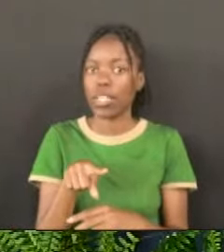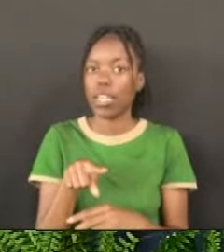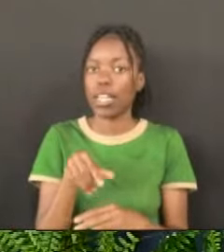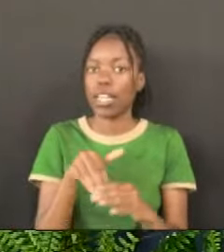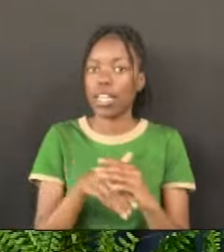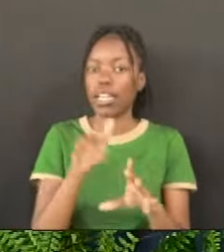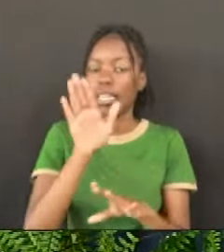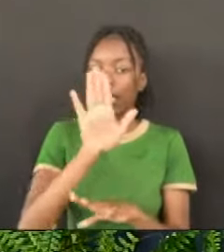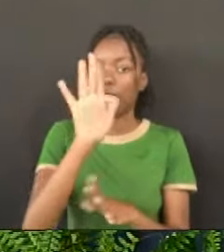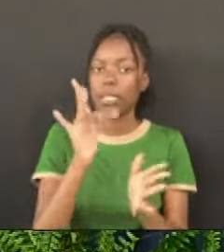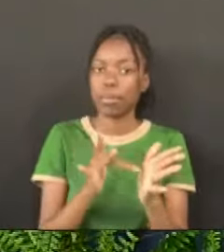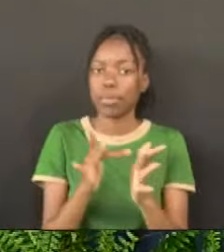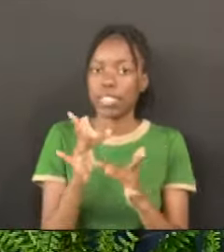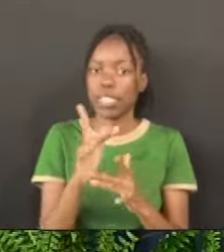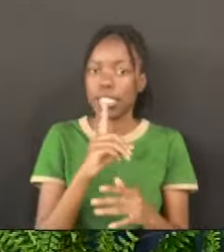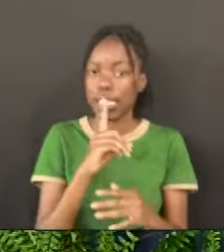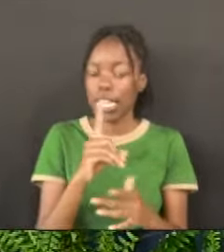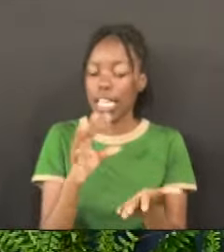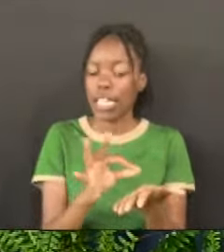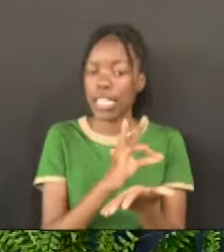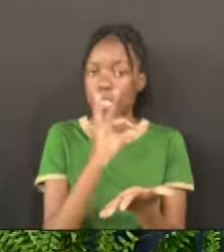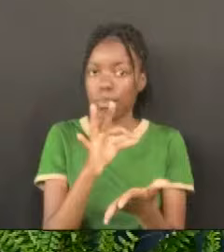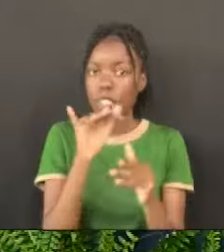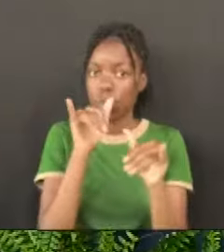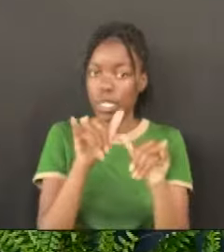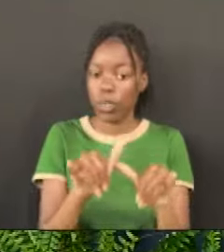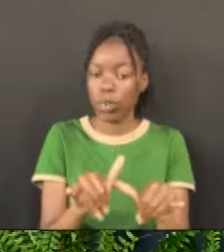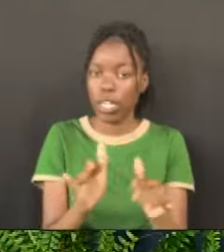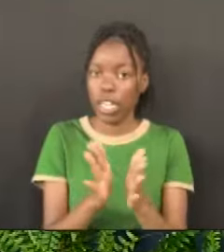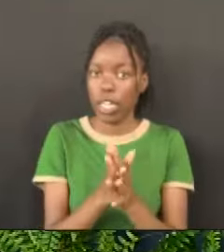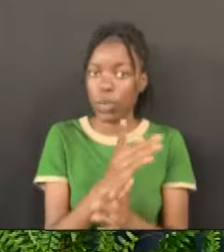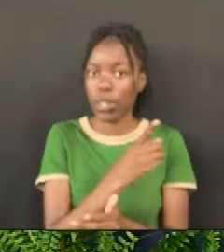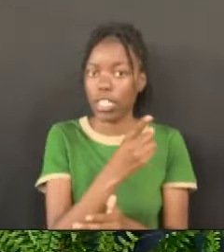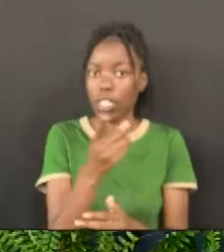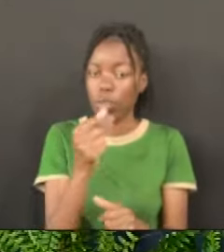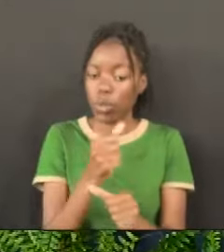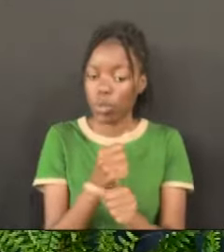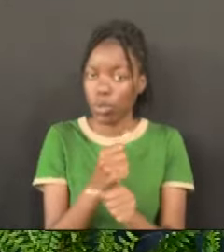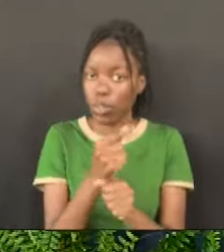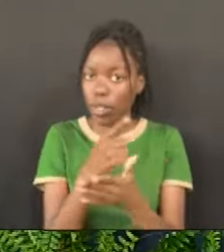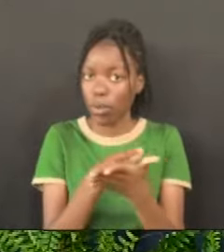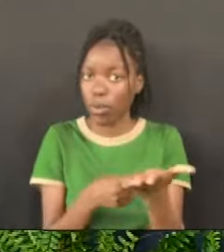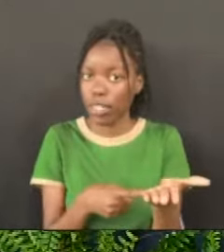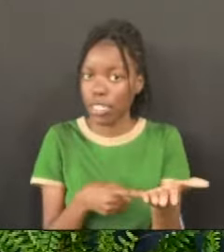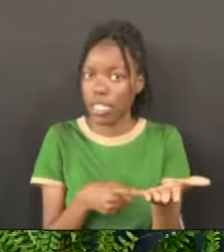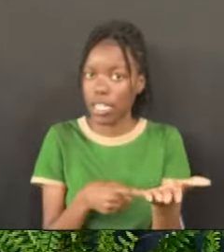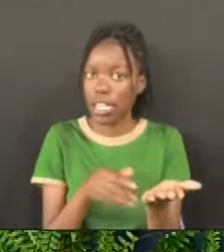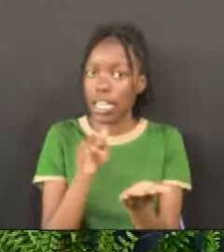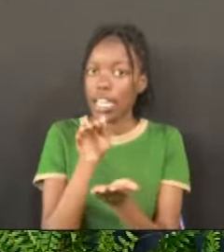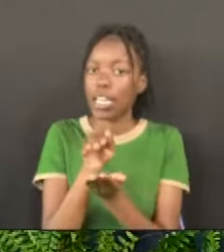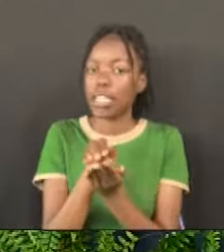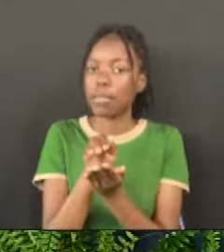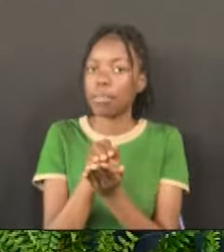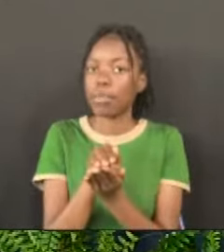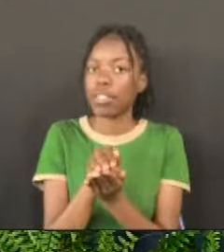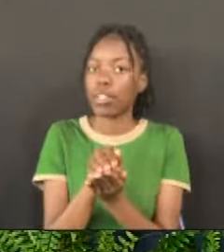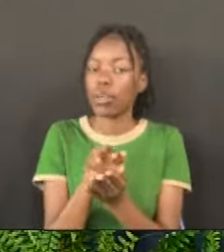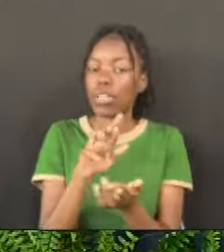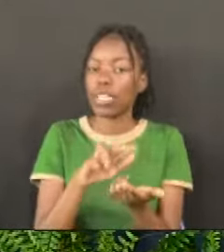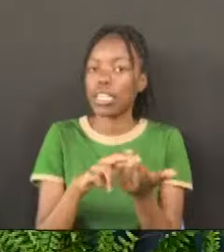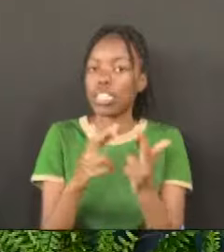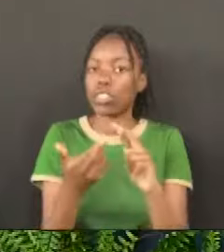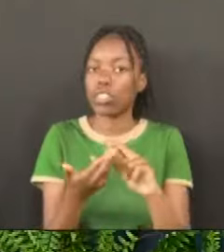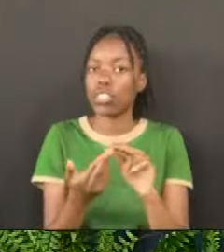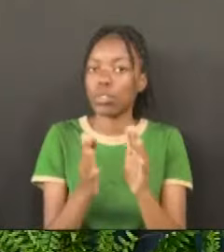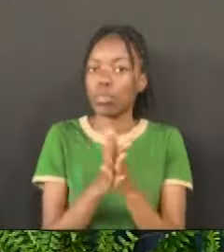says, the Spirit will dwell with you. Doing what? Keeping your relationship with God alive